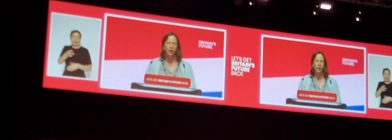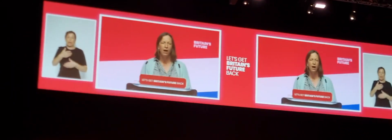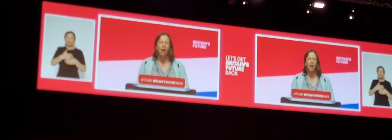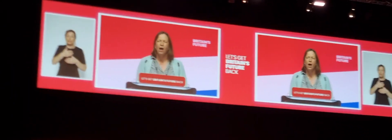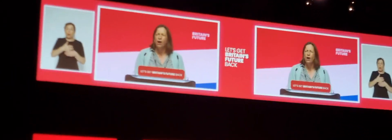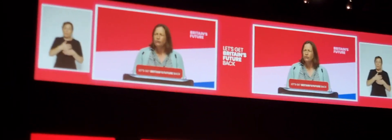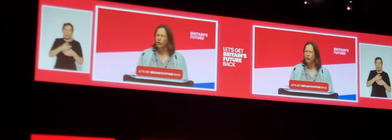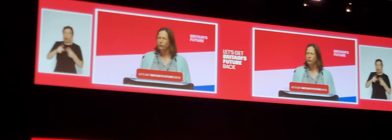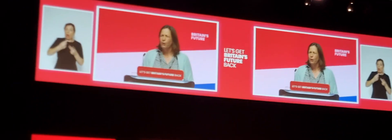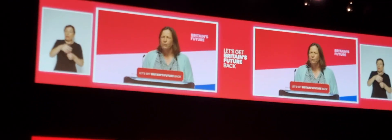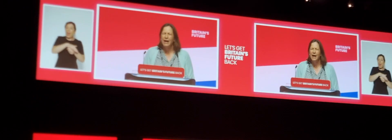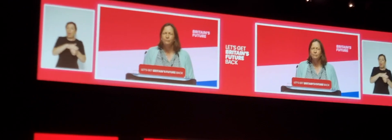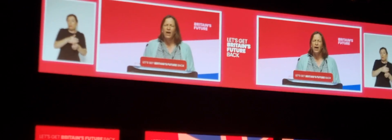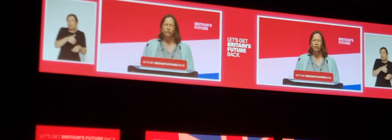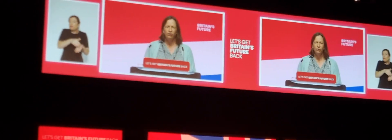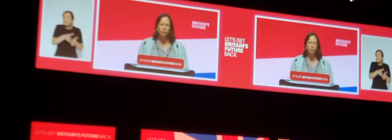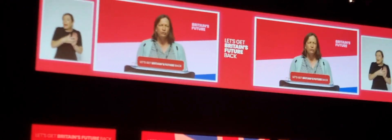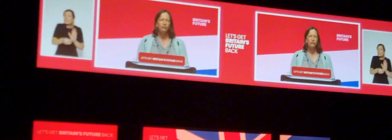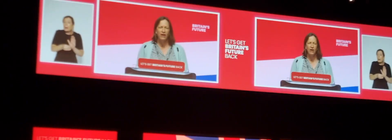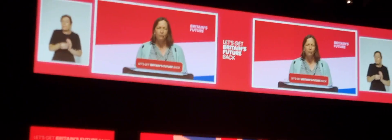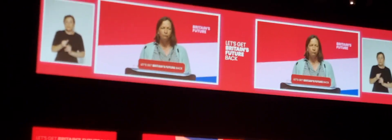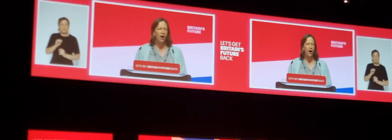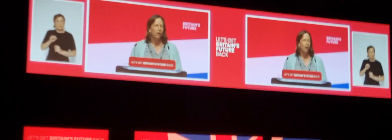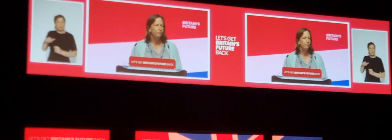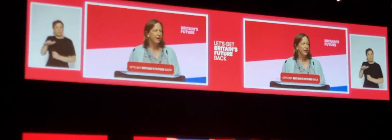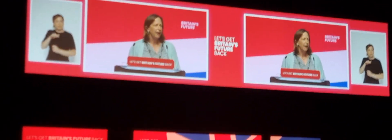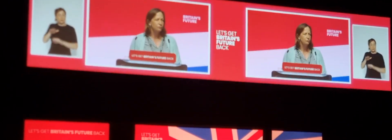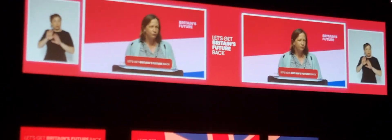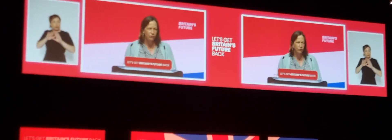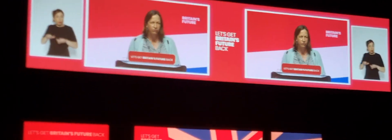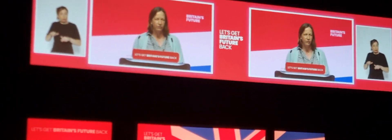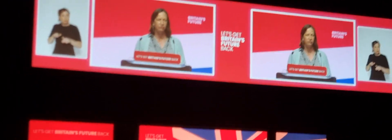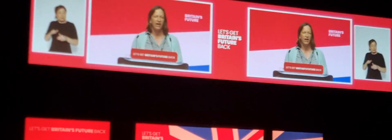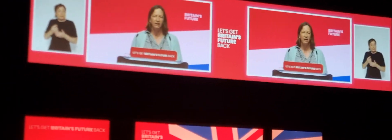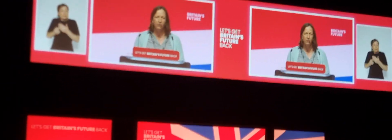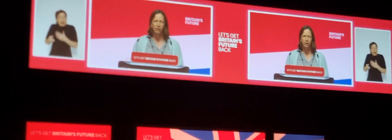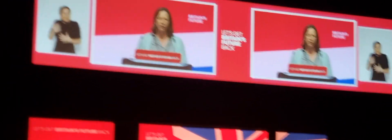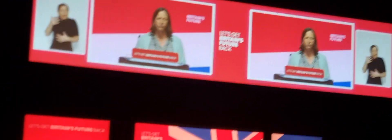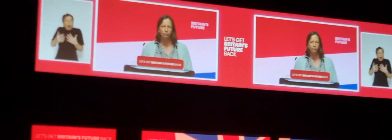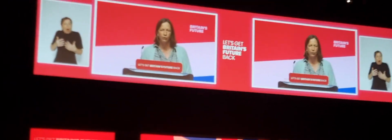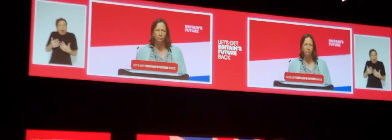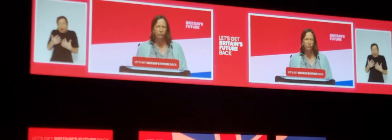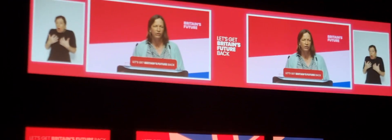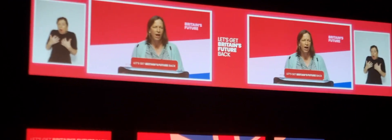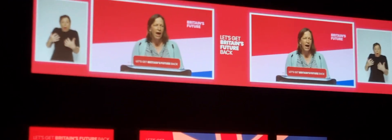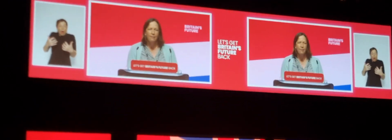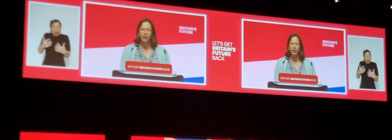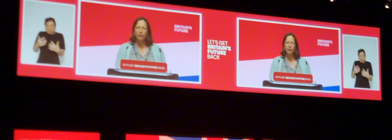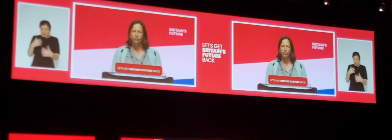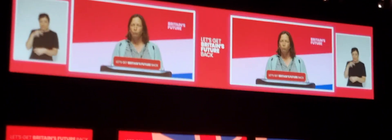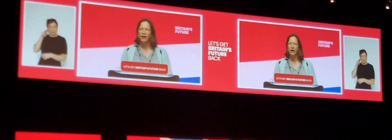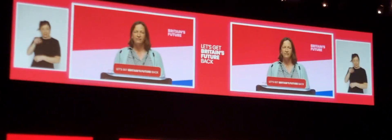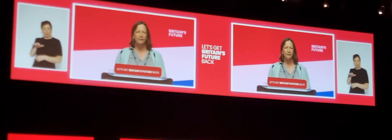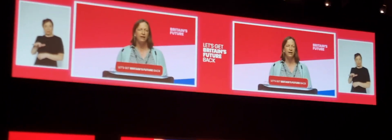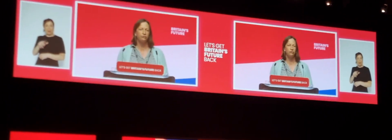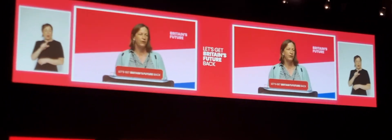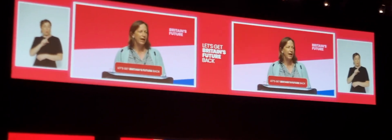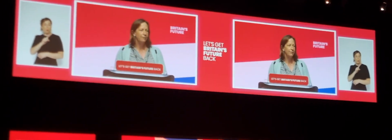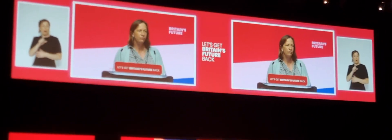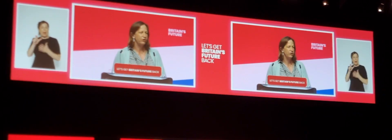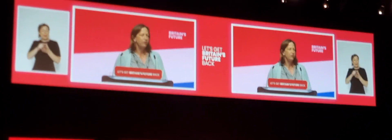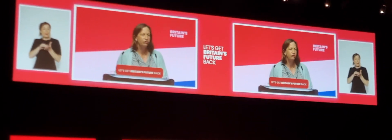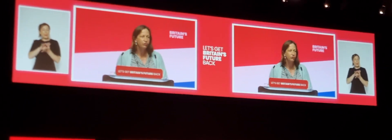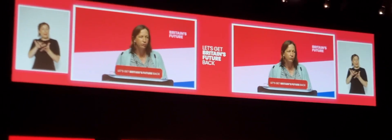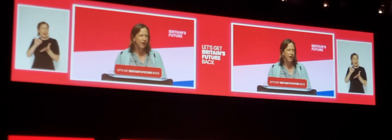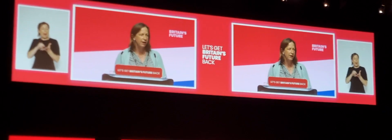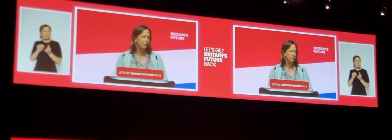retail, schools where we have children self-harming in front of us in our classrooms because the waiting list for